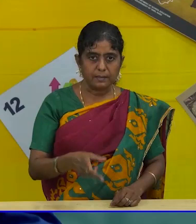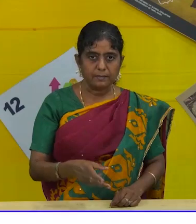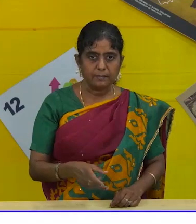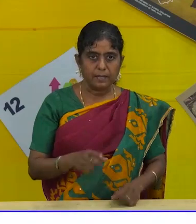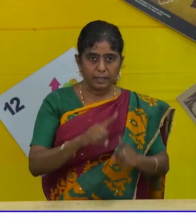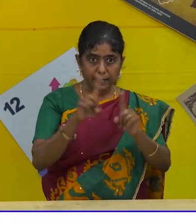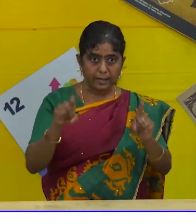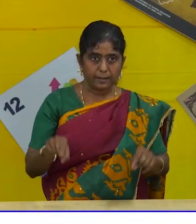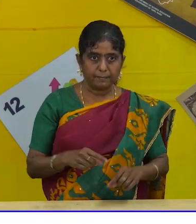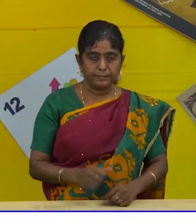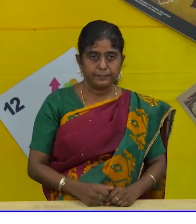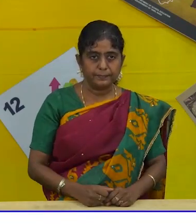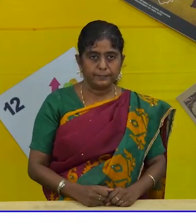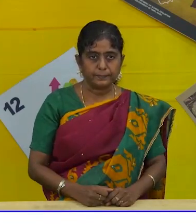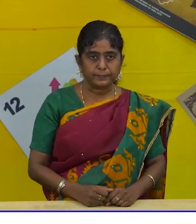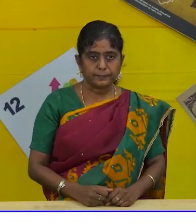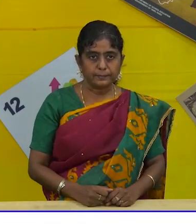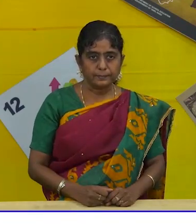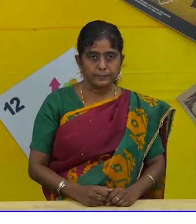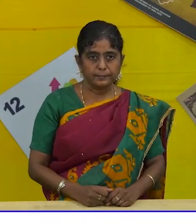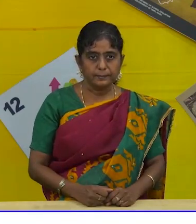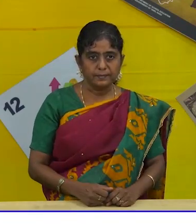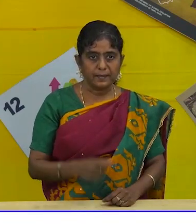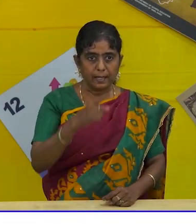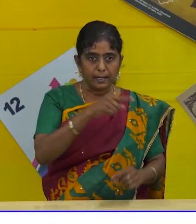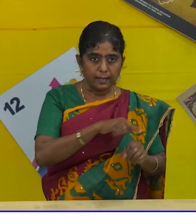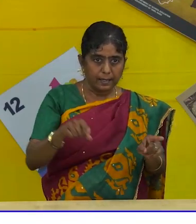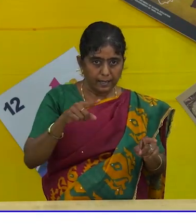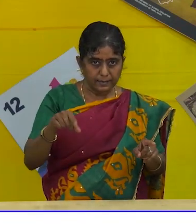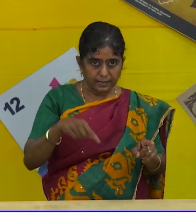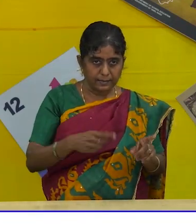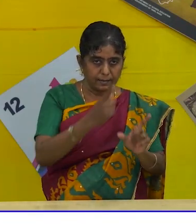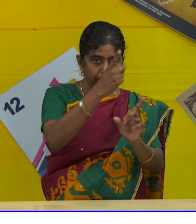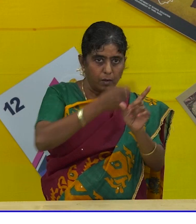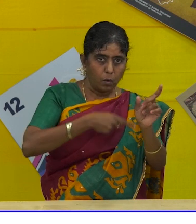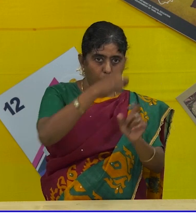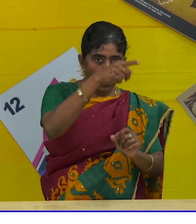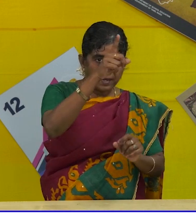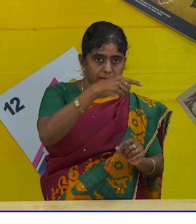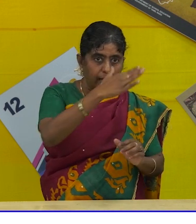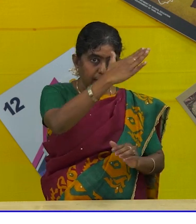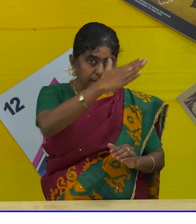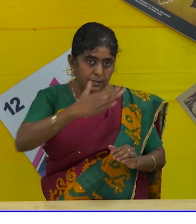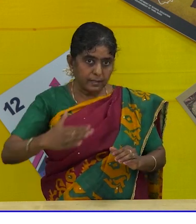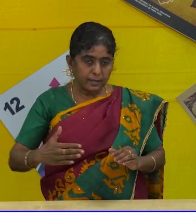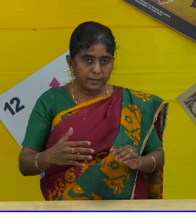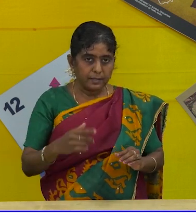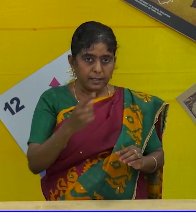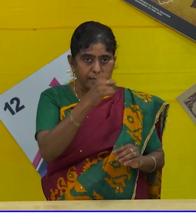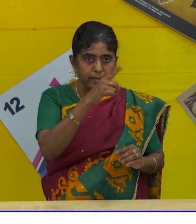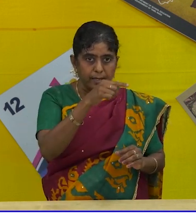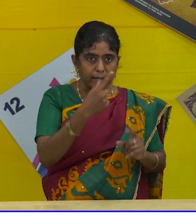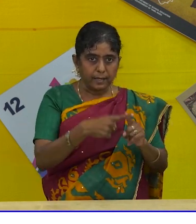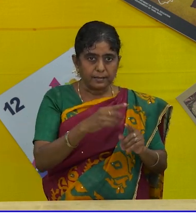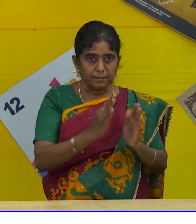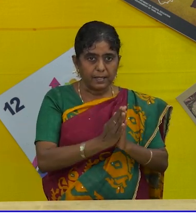the diagram here. You see the x-axis and y-axis, and the straight line is